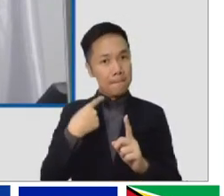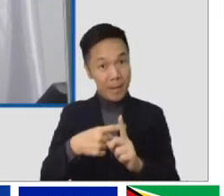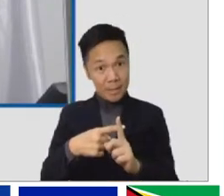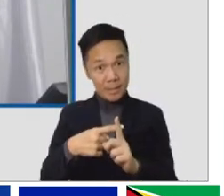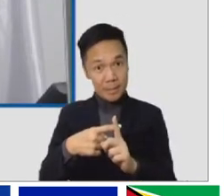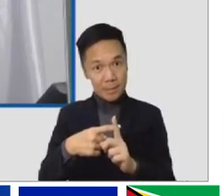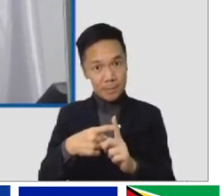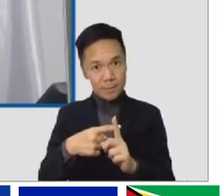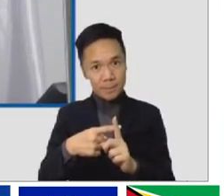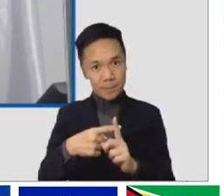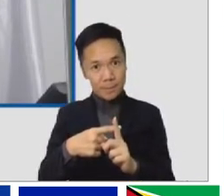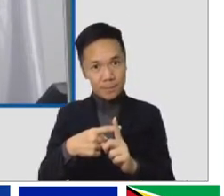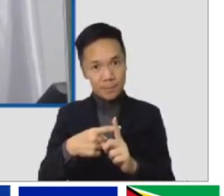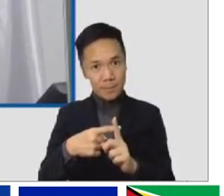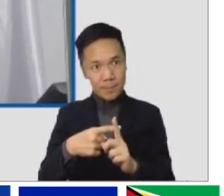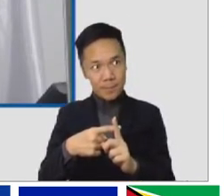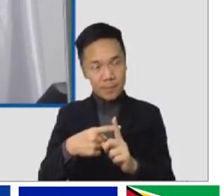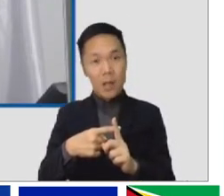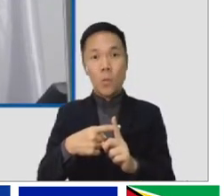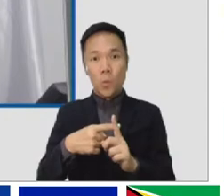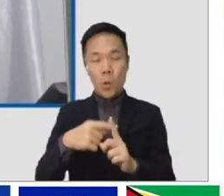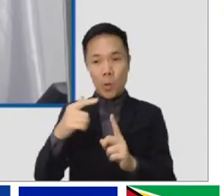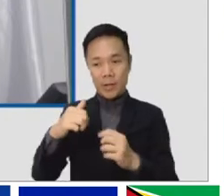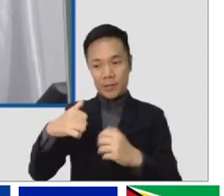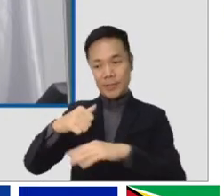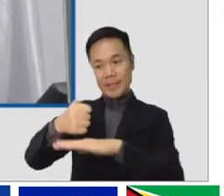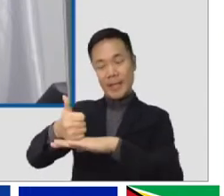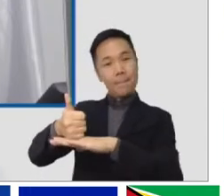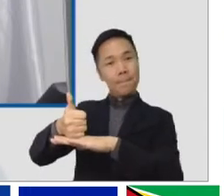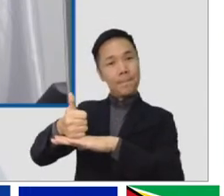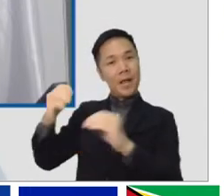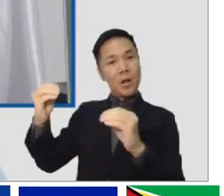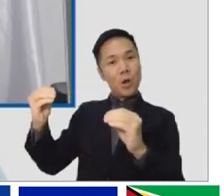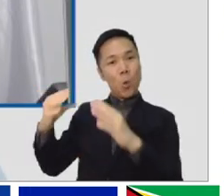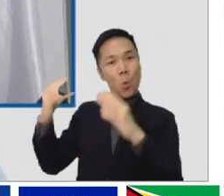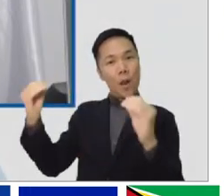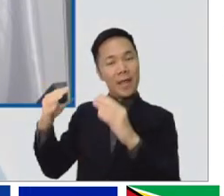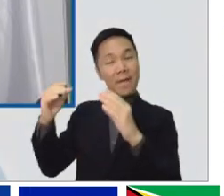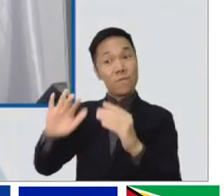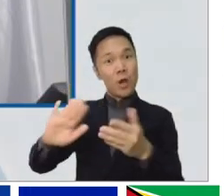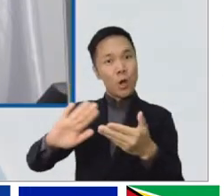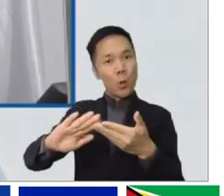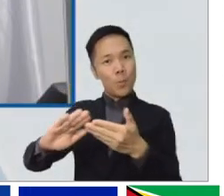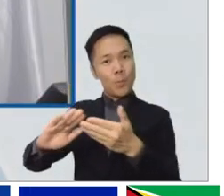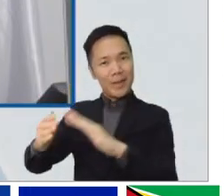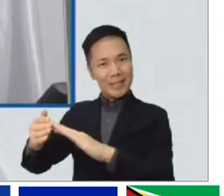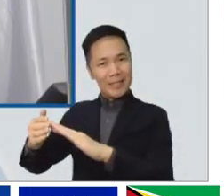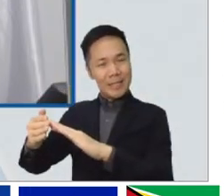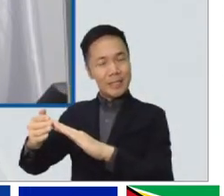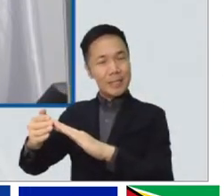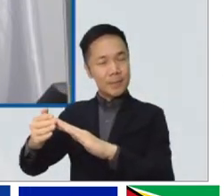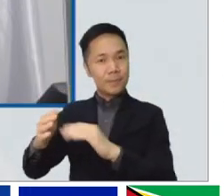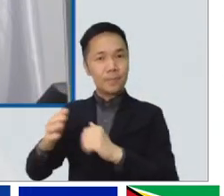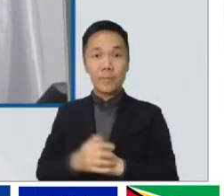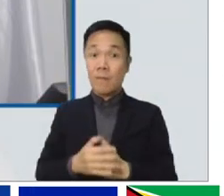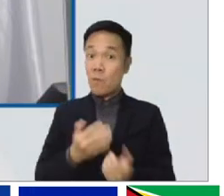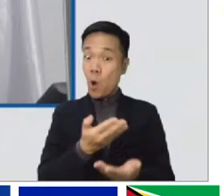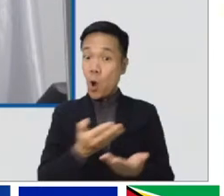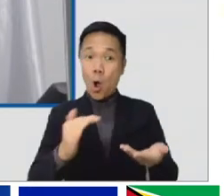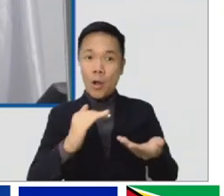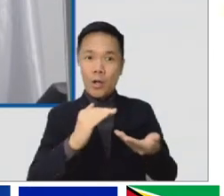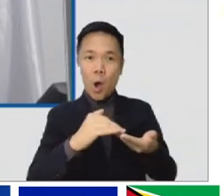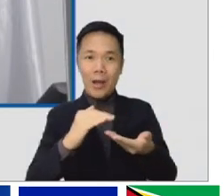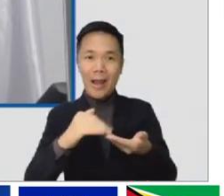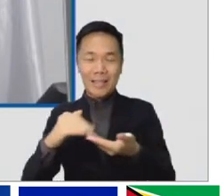early warnings for our communities, for our organizations that are threatened by an